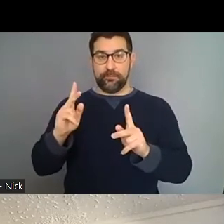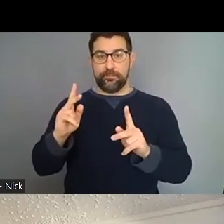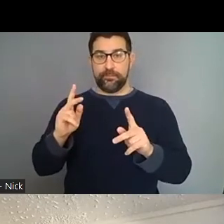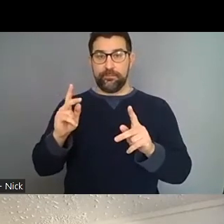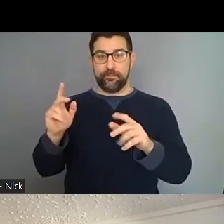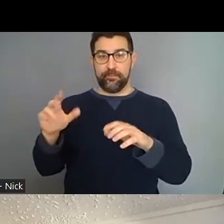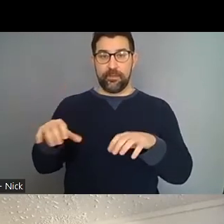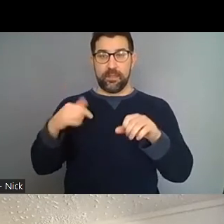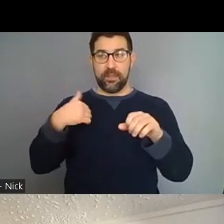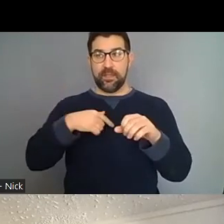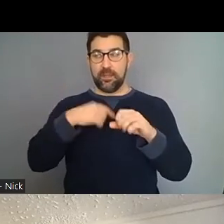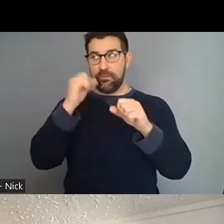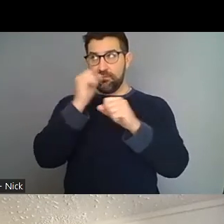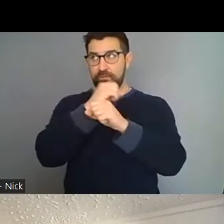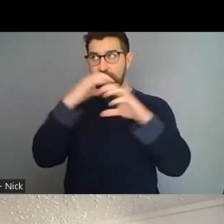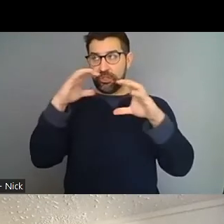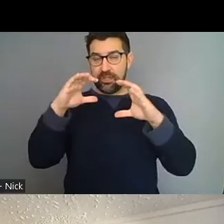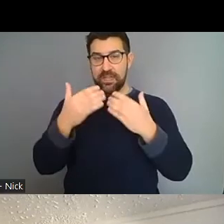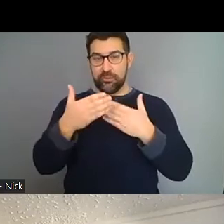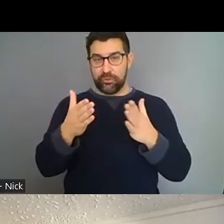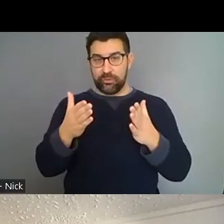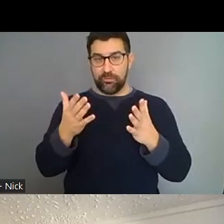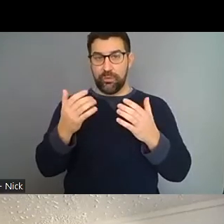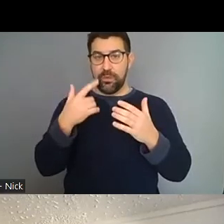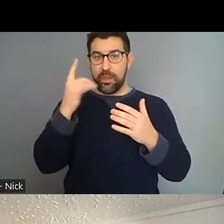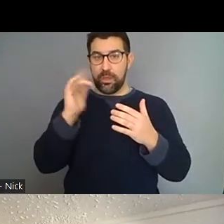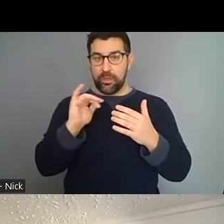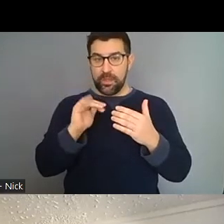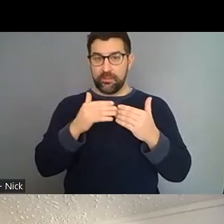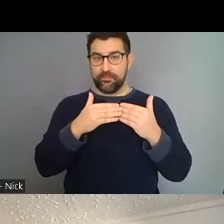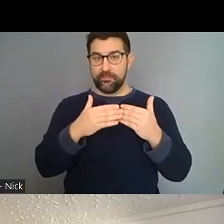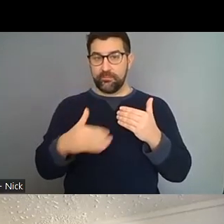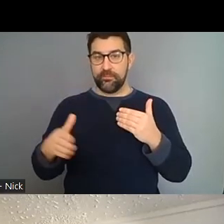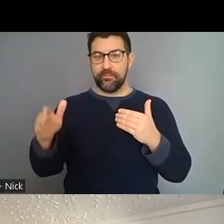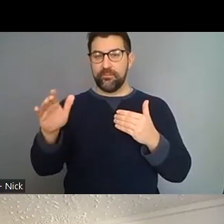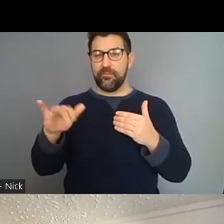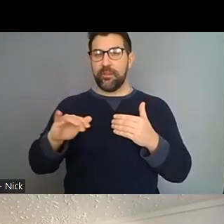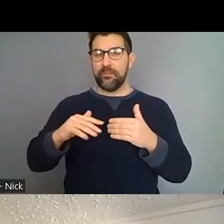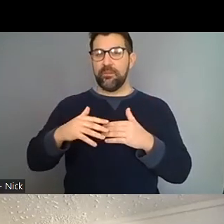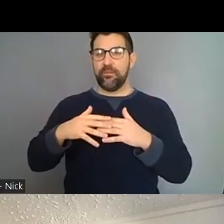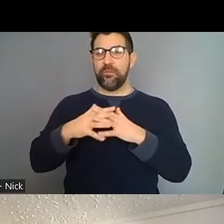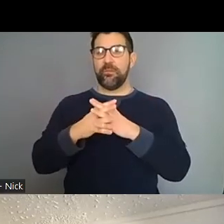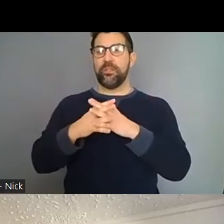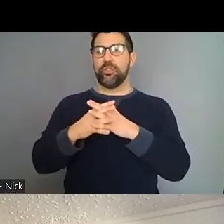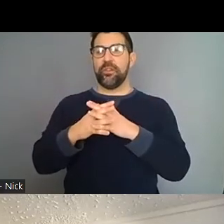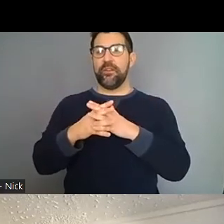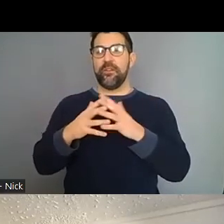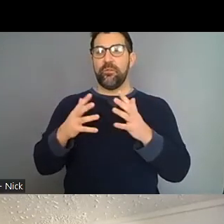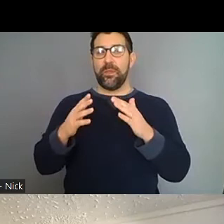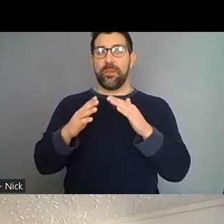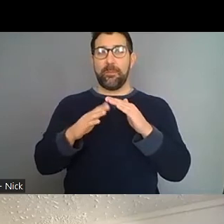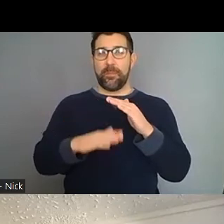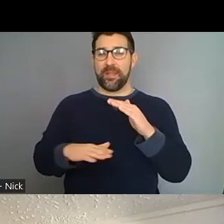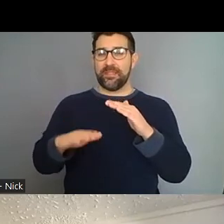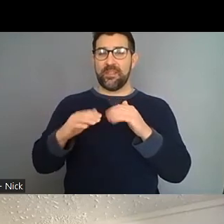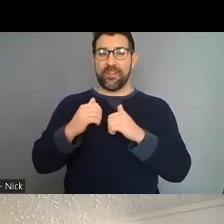our visions of classrooms and what we want classrooms to look like. And that will be the formation of like just the basis and the foundation